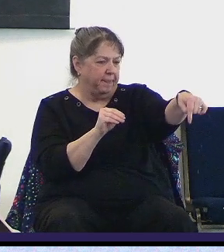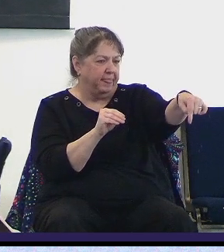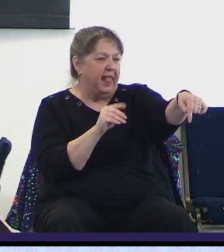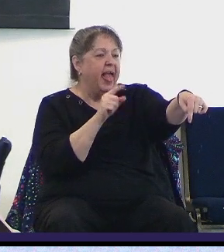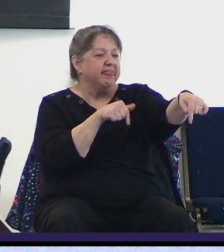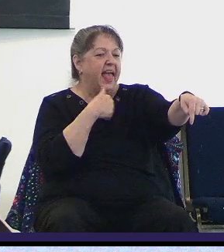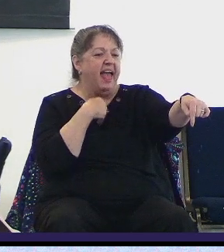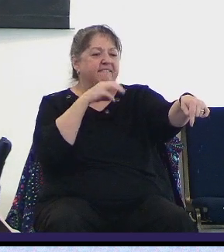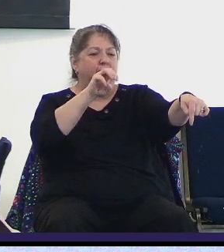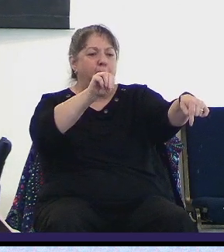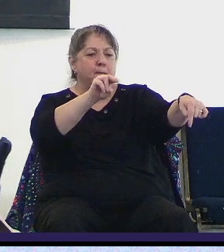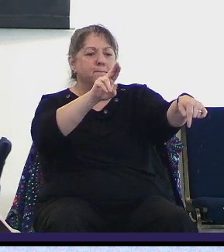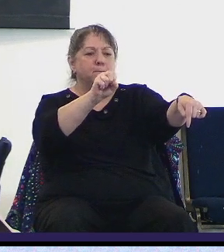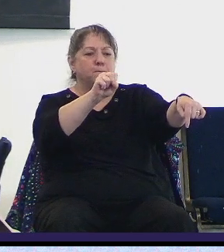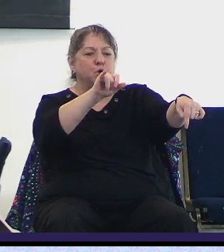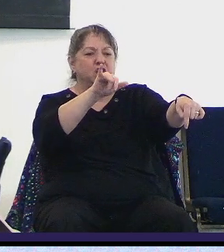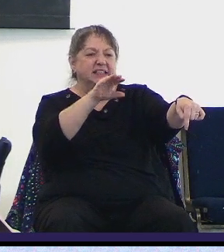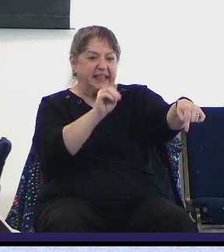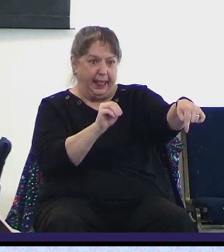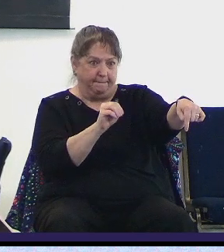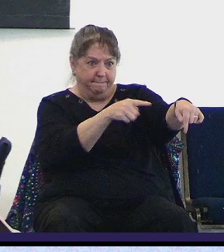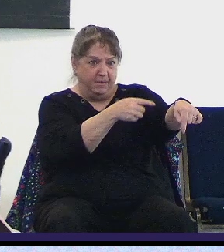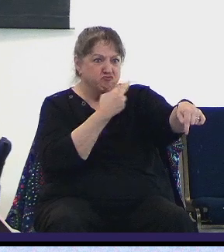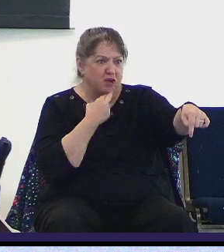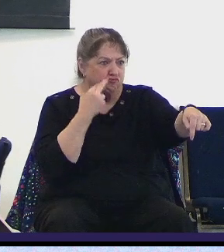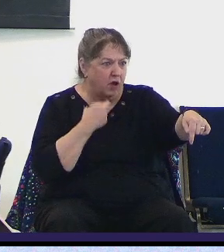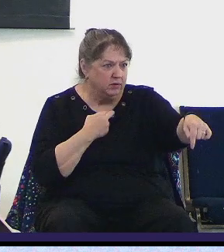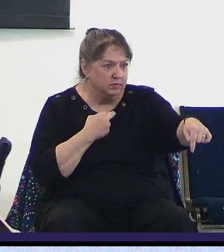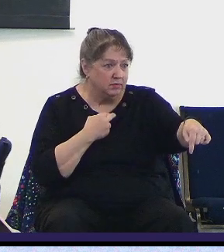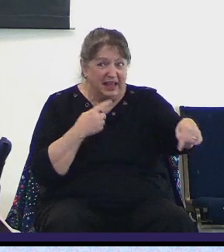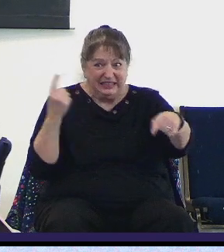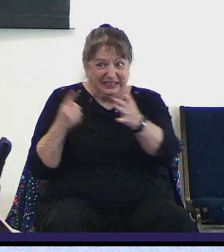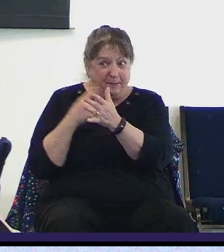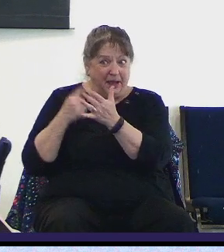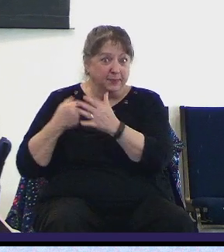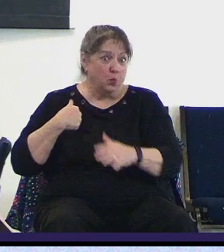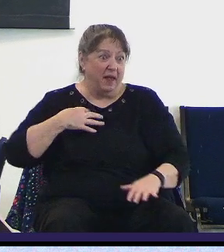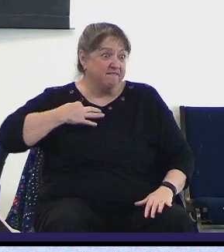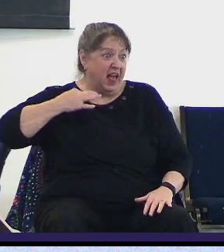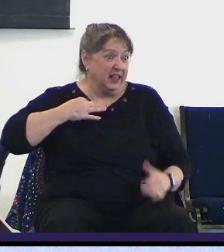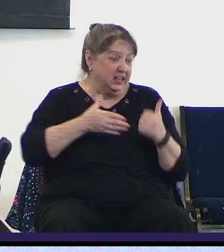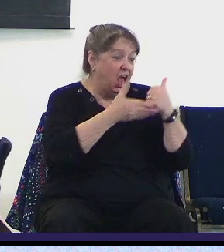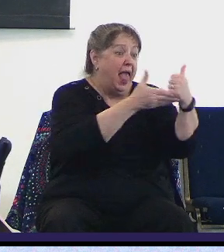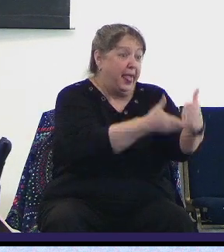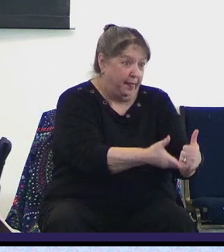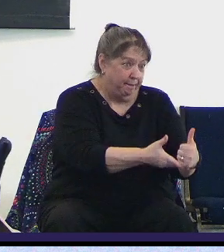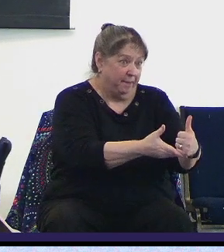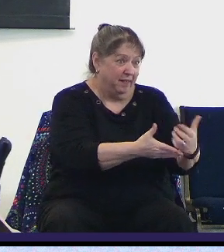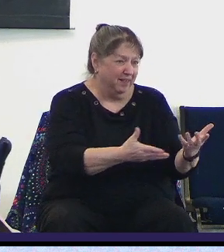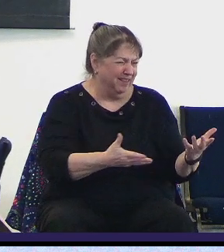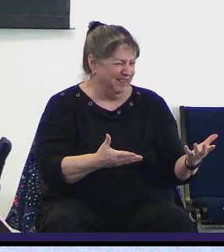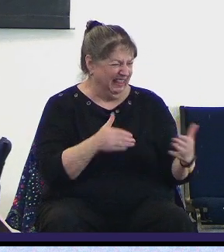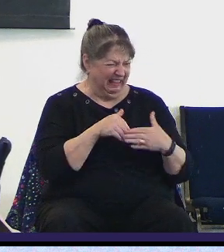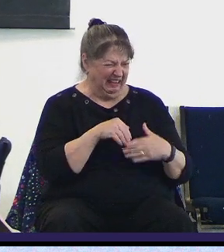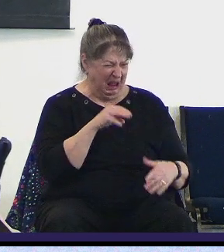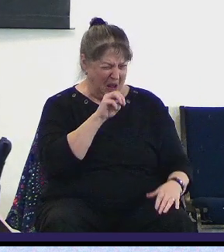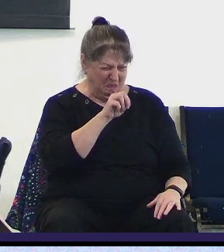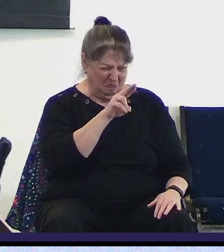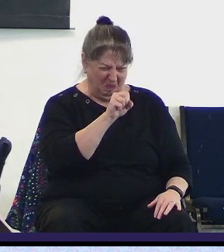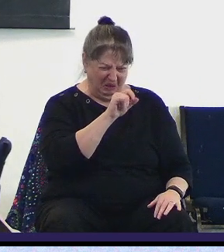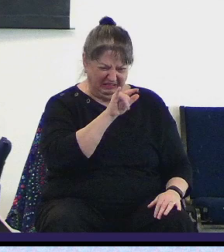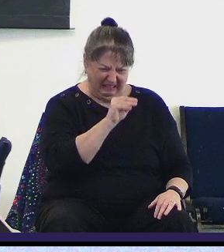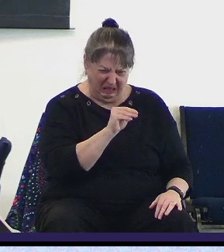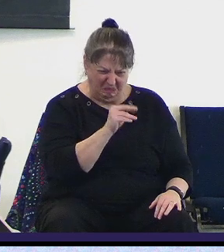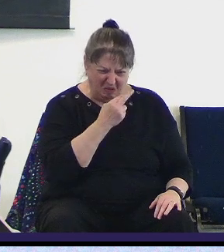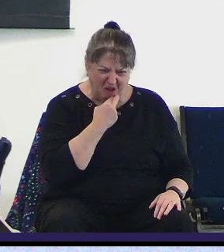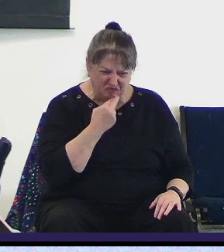Muslim restaurant for Jesus. And so we go there, see them every other week, and hang out with them in their restaurant. And so the other day,